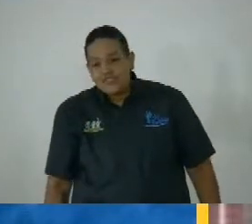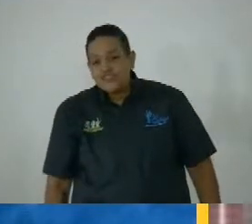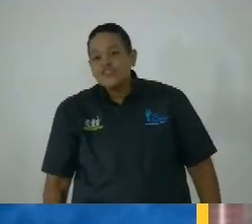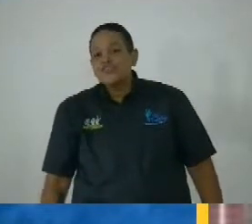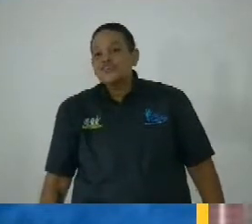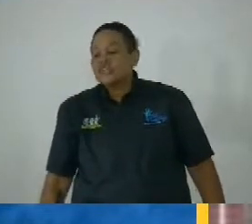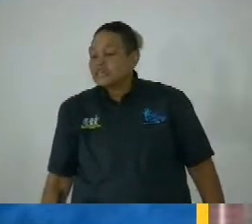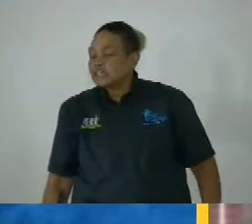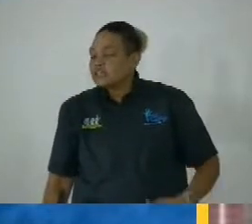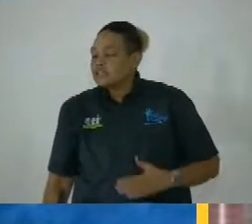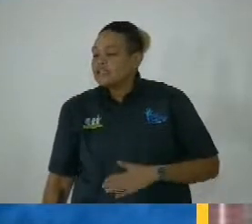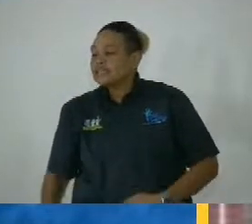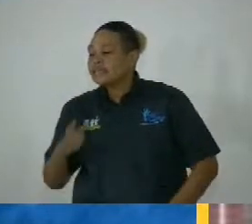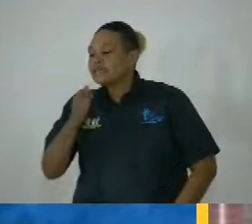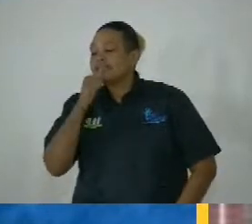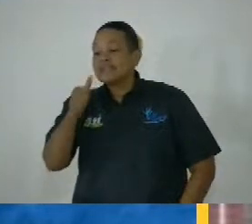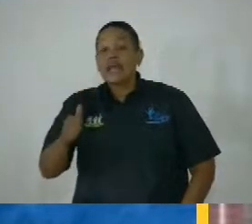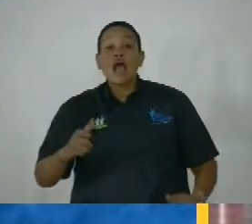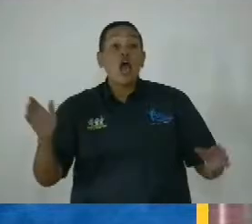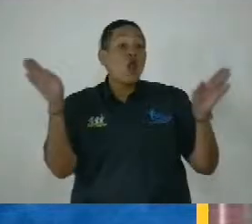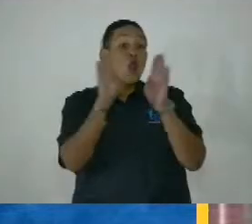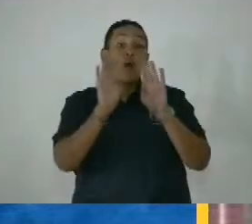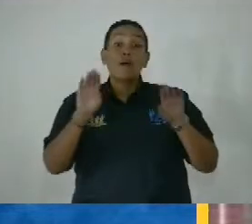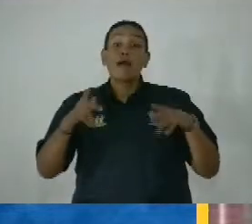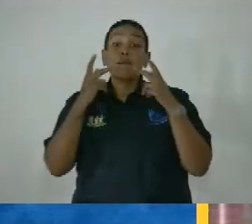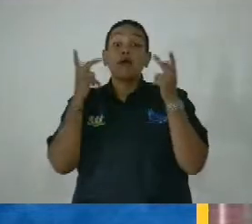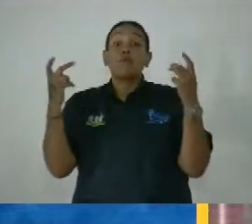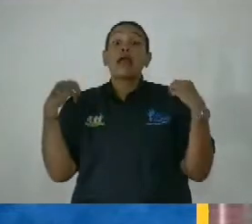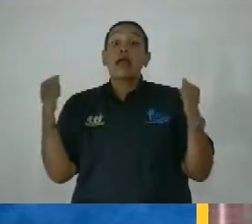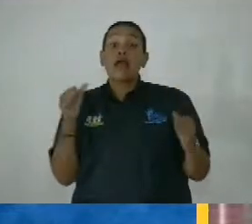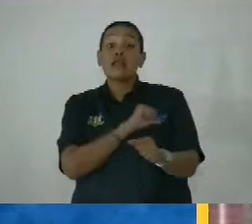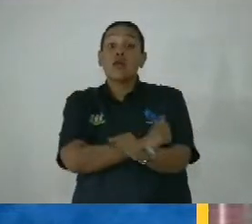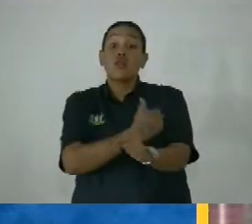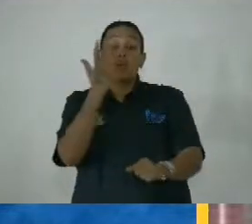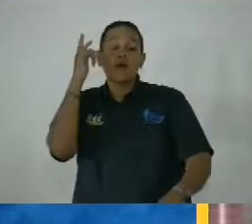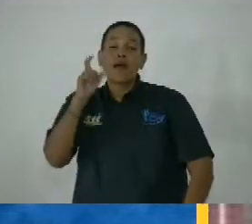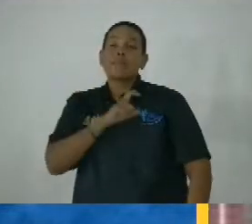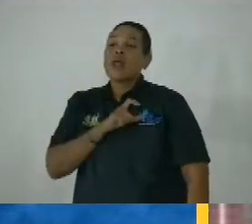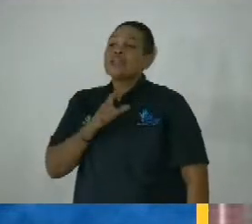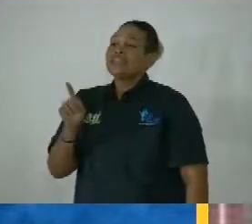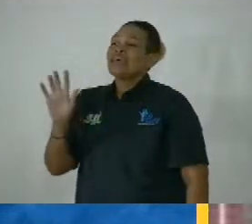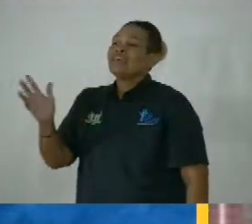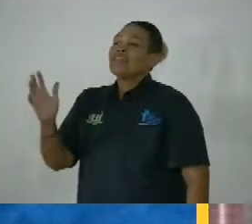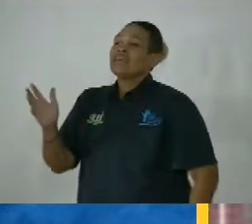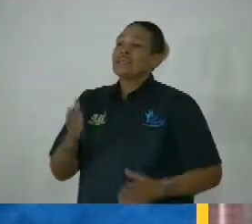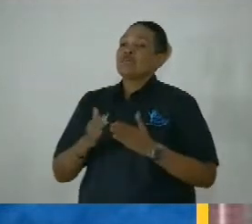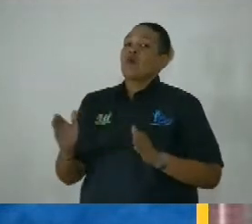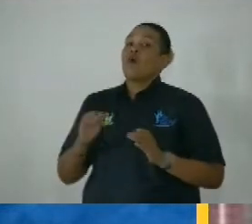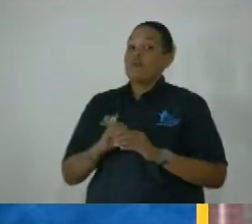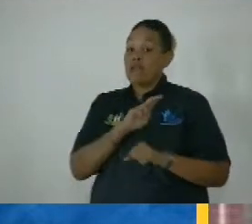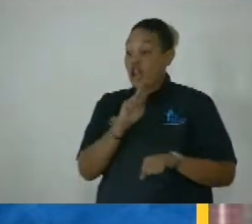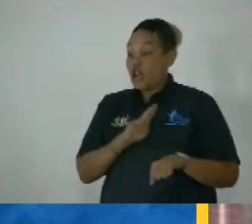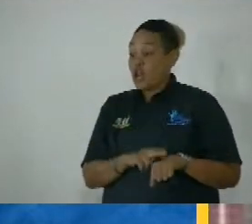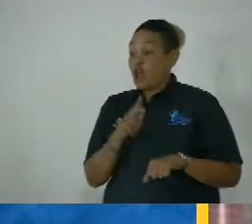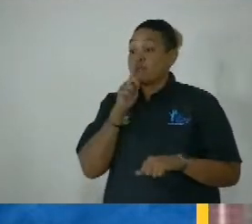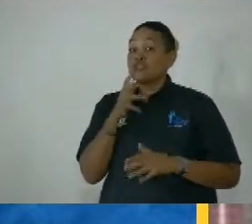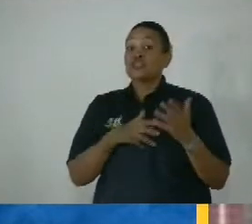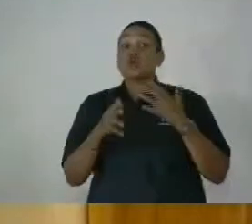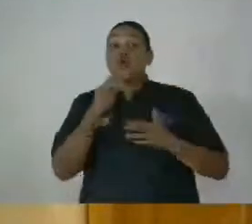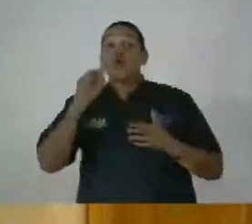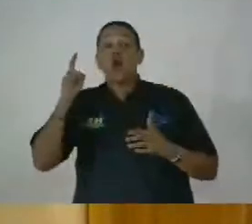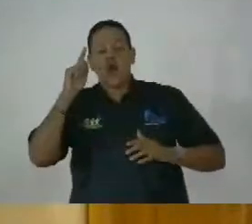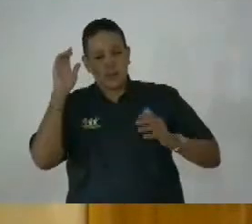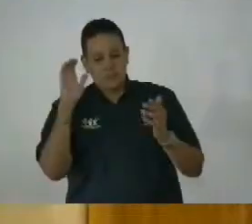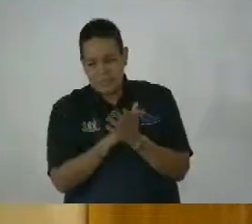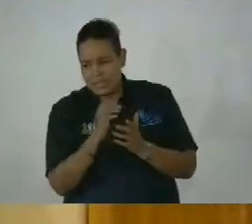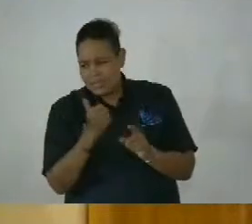not closed by the public health authorities only because they were police. In a normal civilized society, all those buildings have been